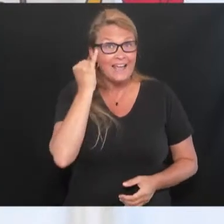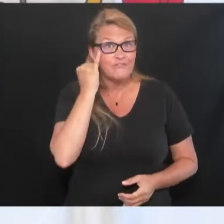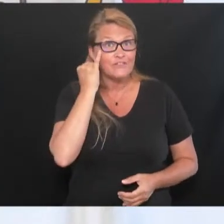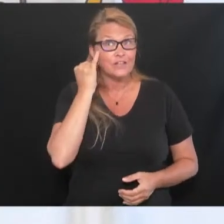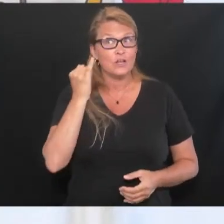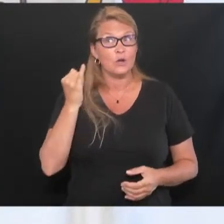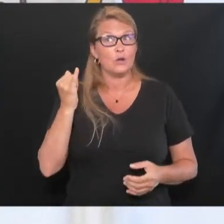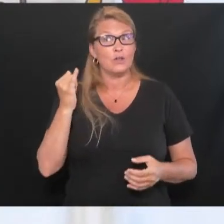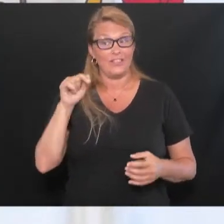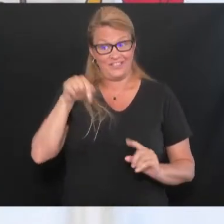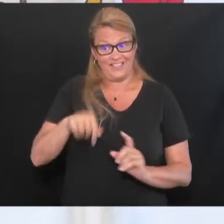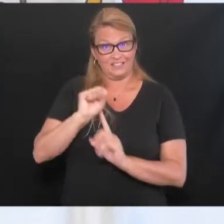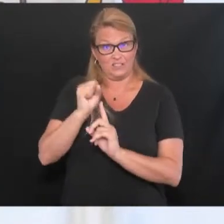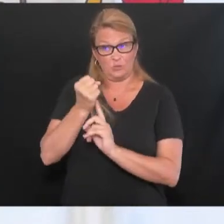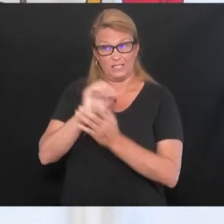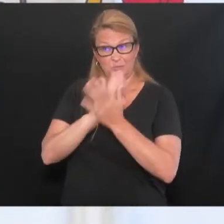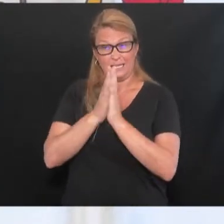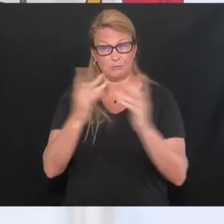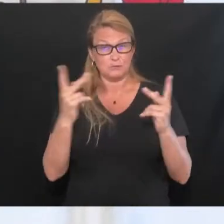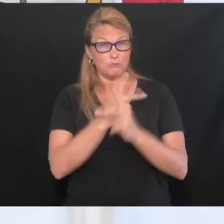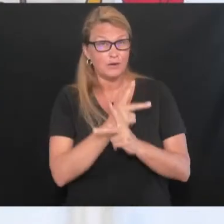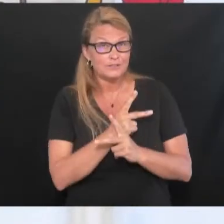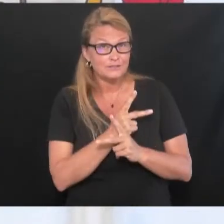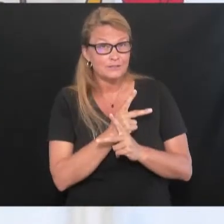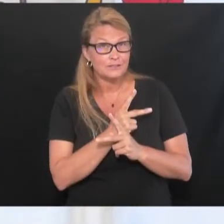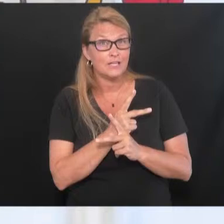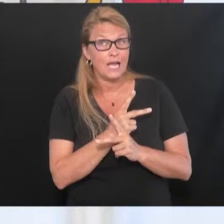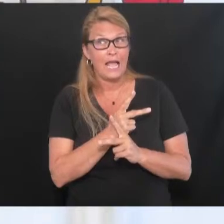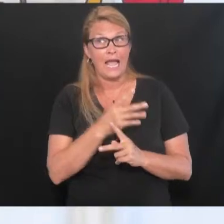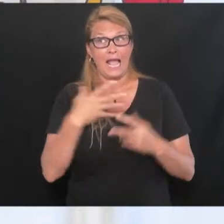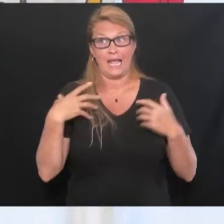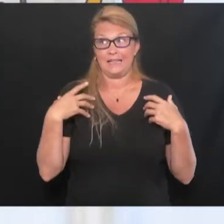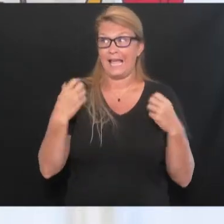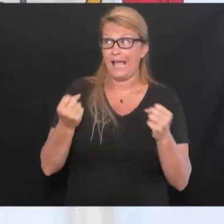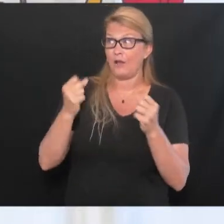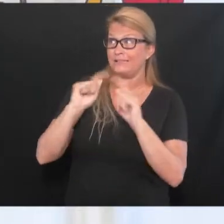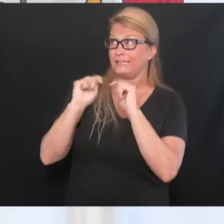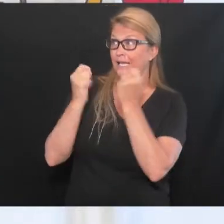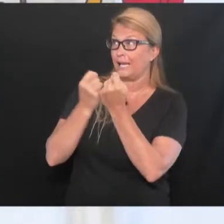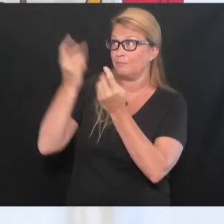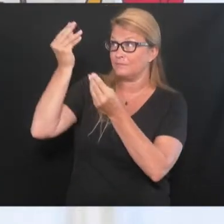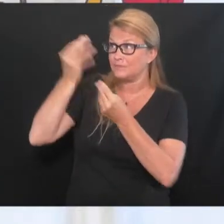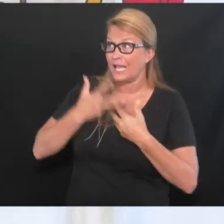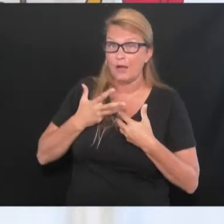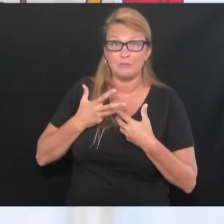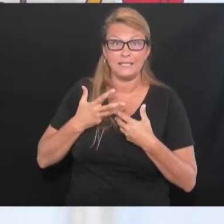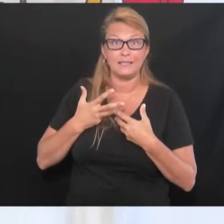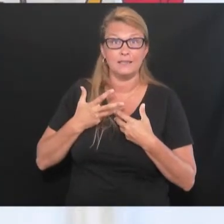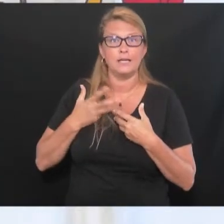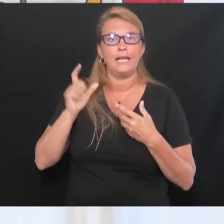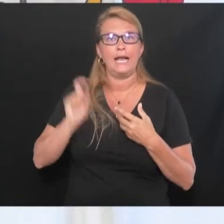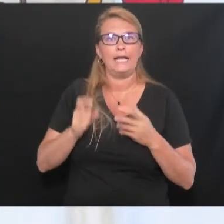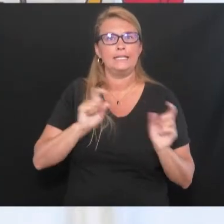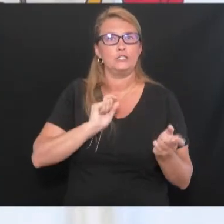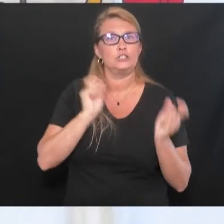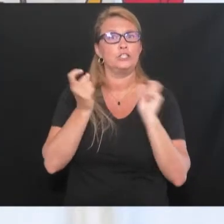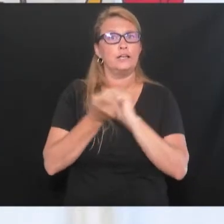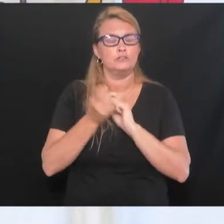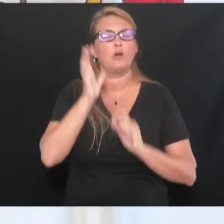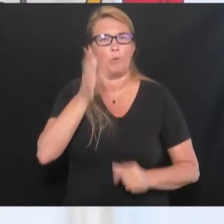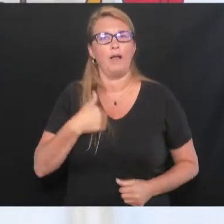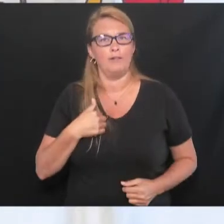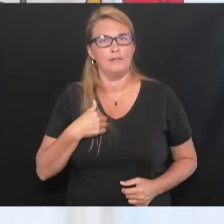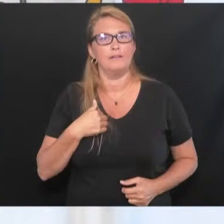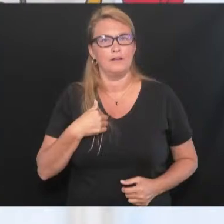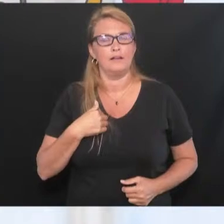this situation gets bad enough that the health experts and everyone says we need to move that way, we will.